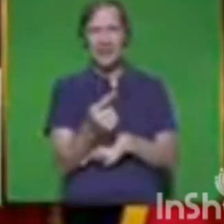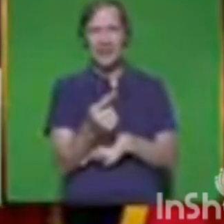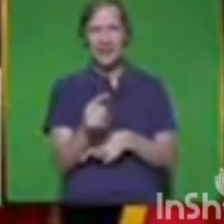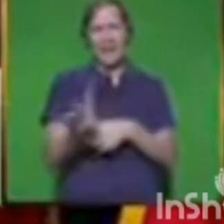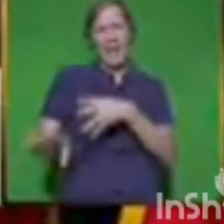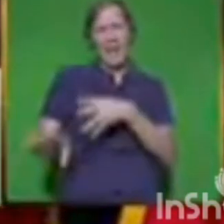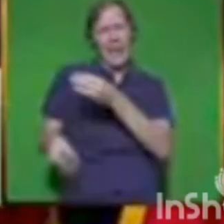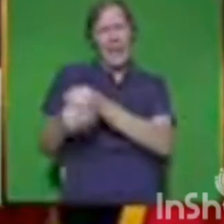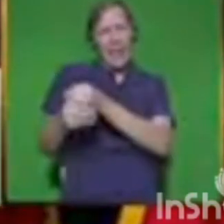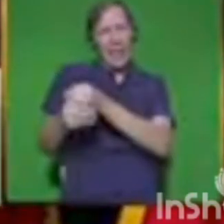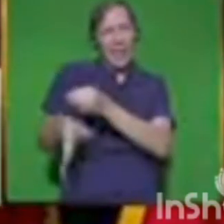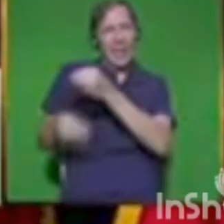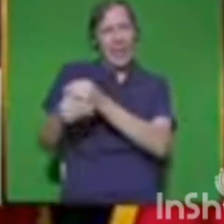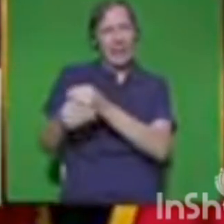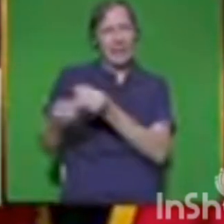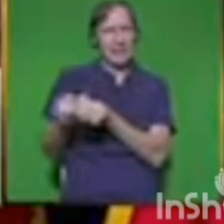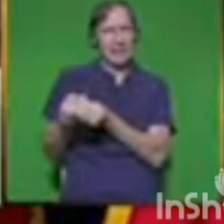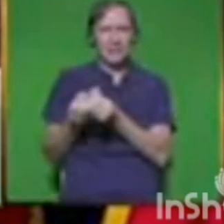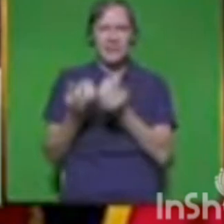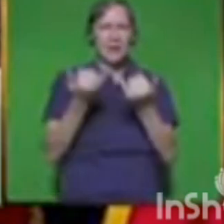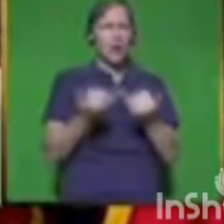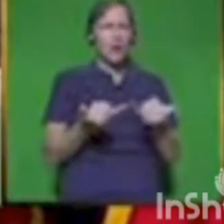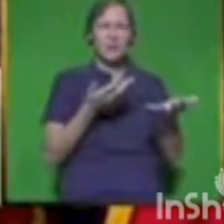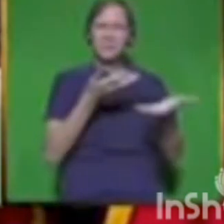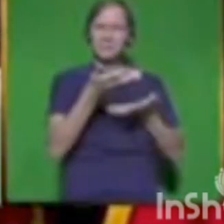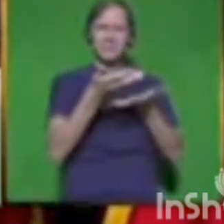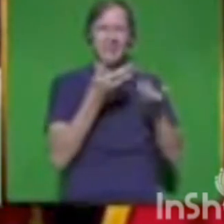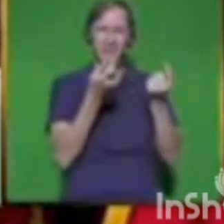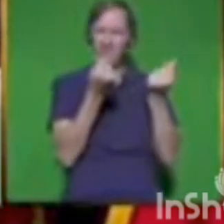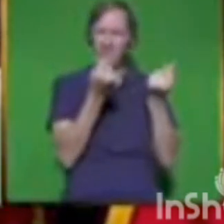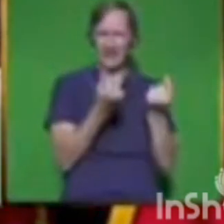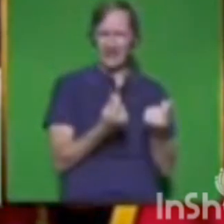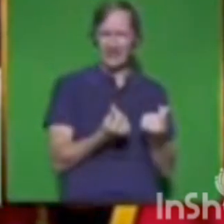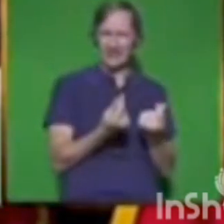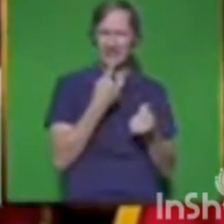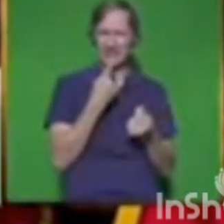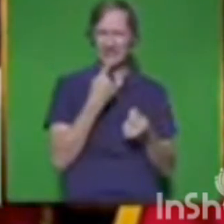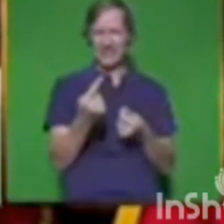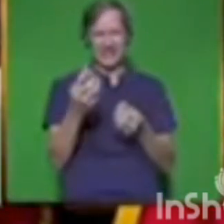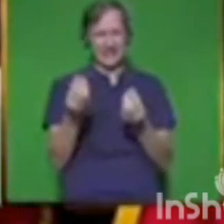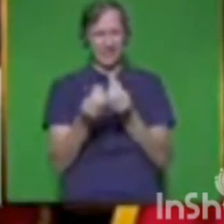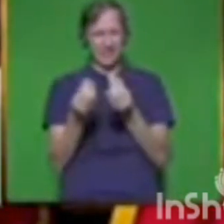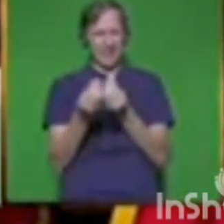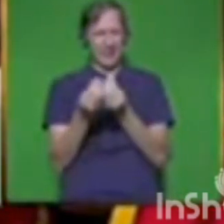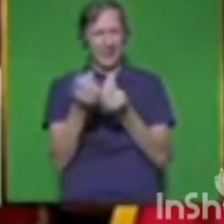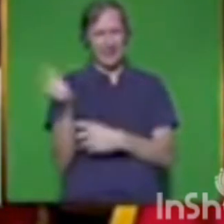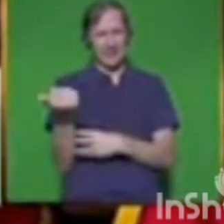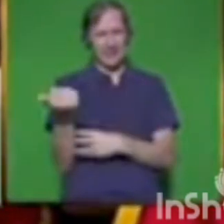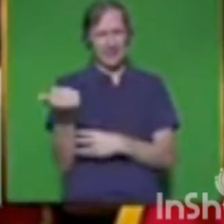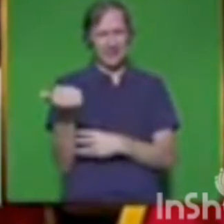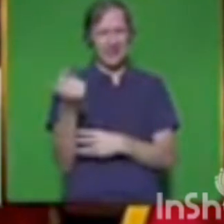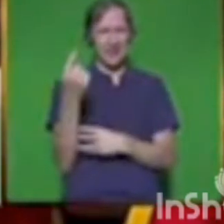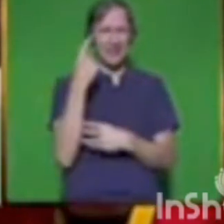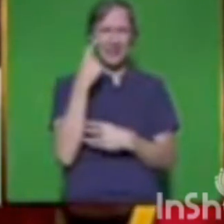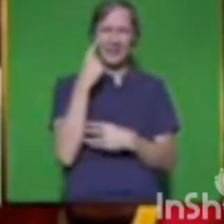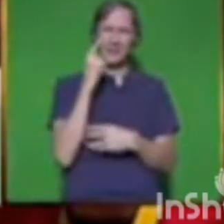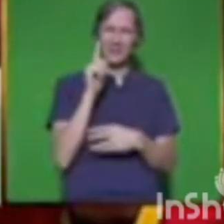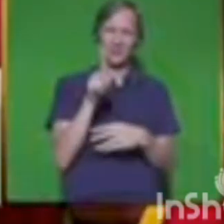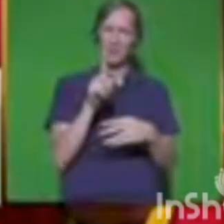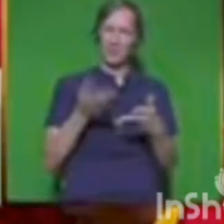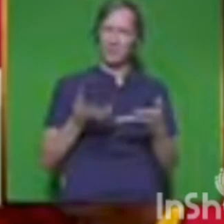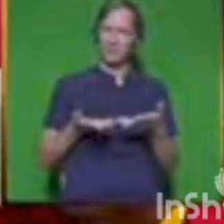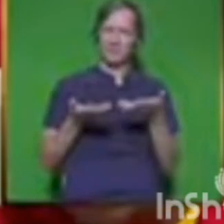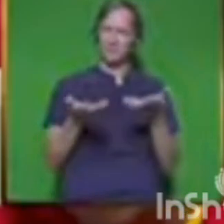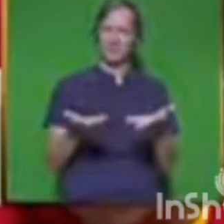matters. Today he's not debating the finance budget. He's speaking about something else. And I think it's a disservice to the people of